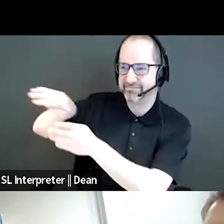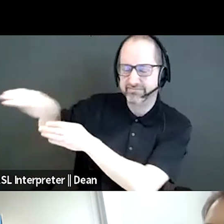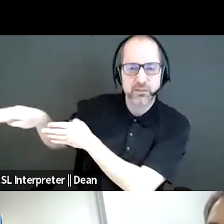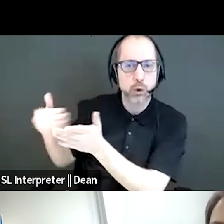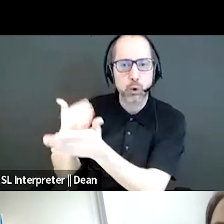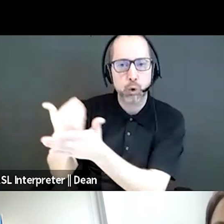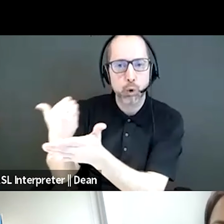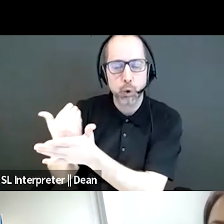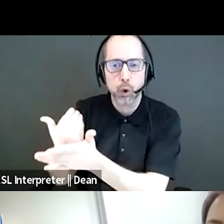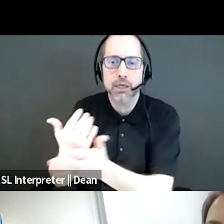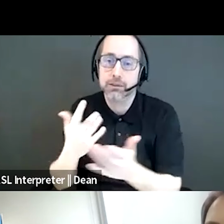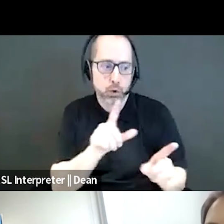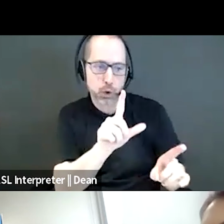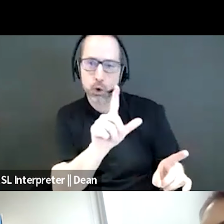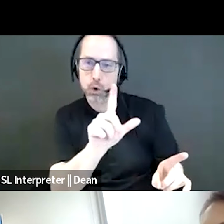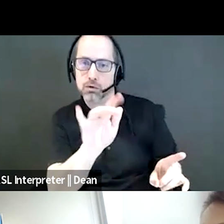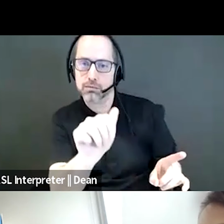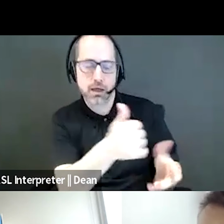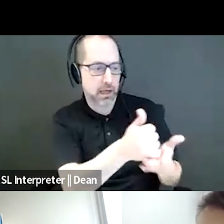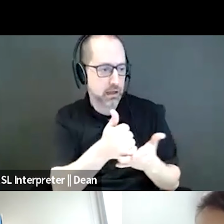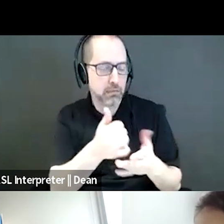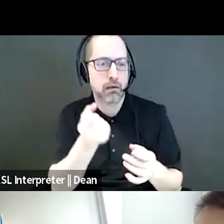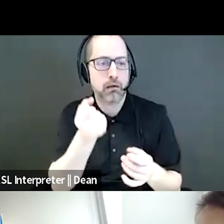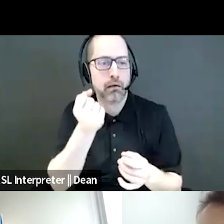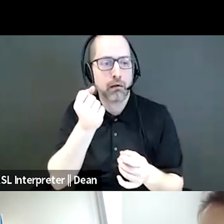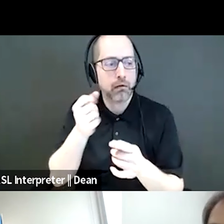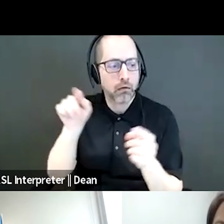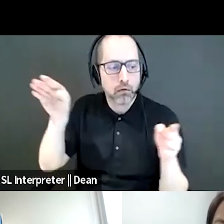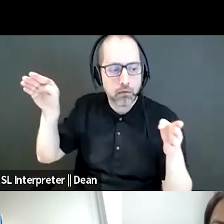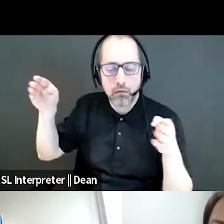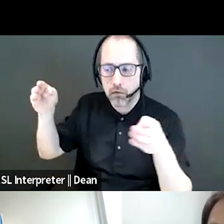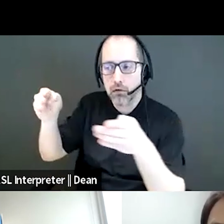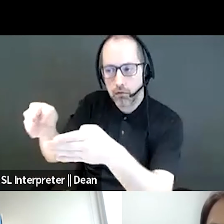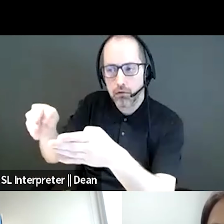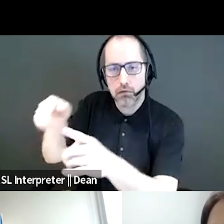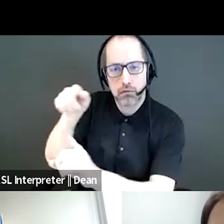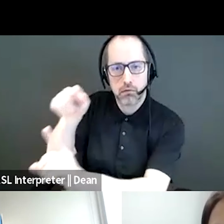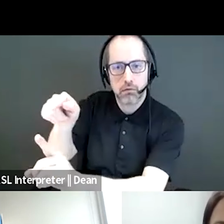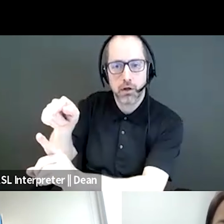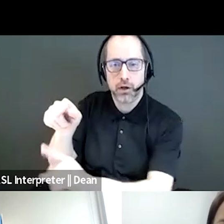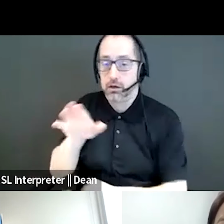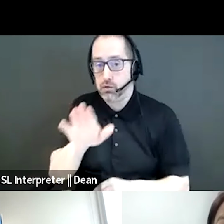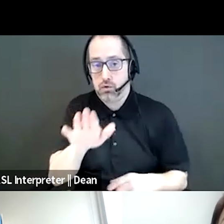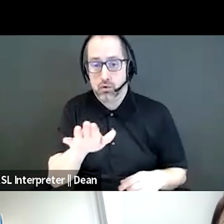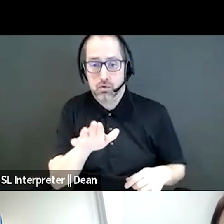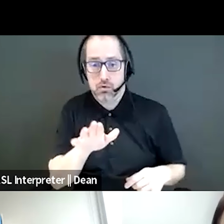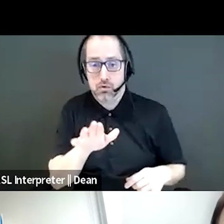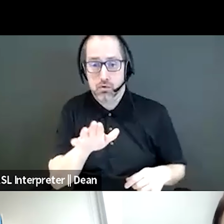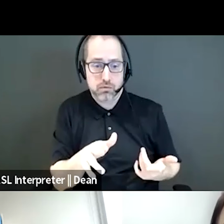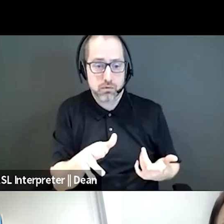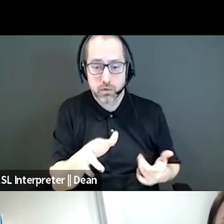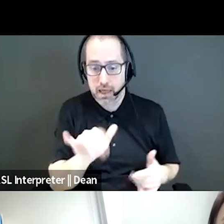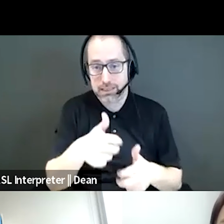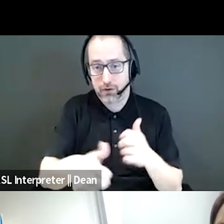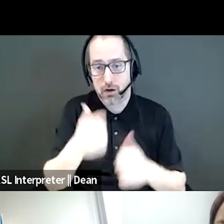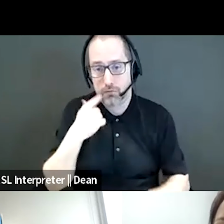going back into a professional life was for her something very difficult to accomplish. And thanks to Lumina, I see